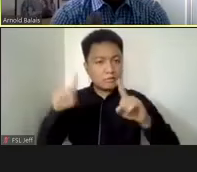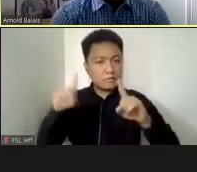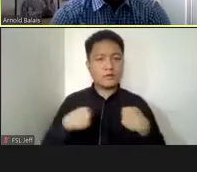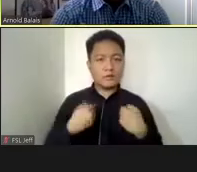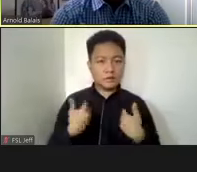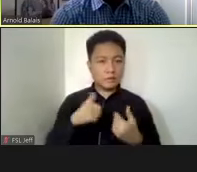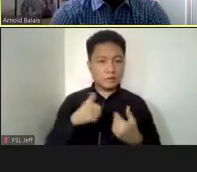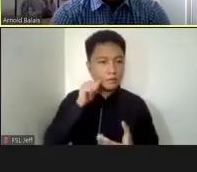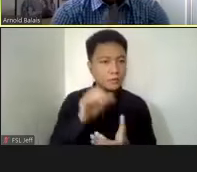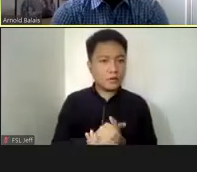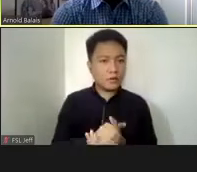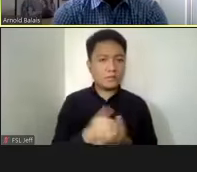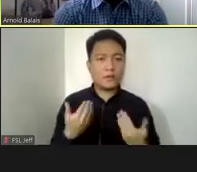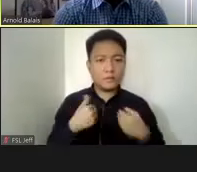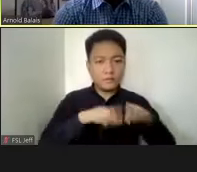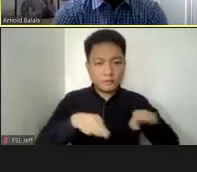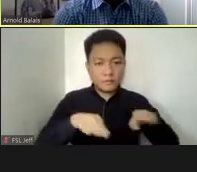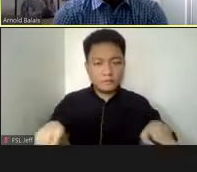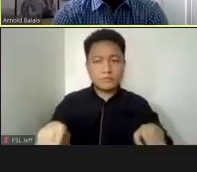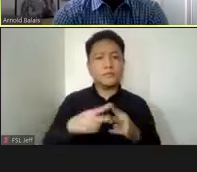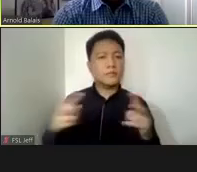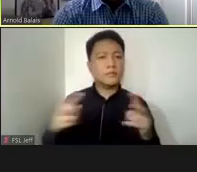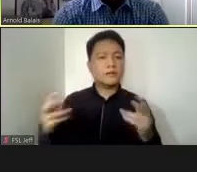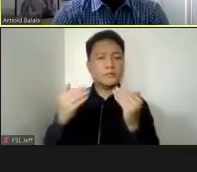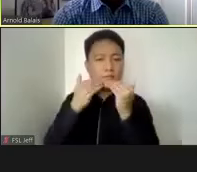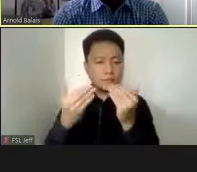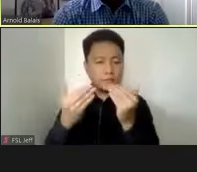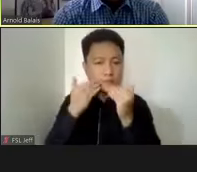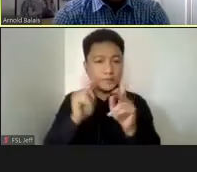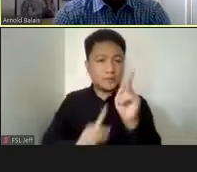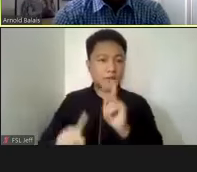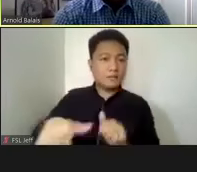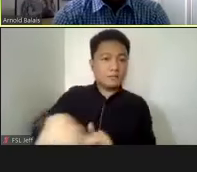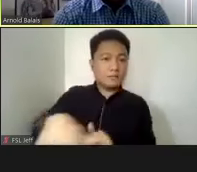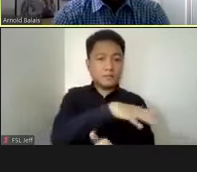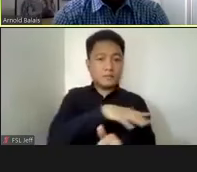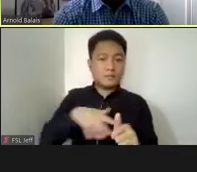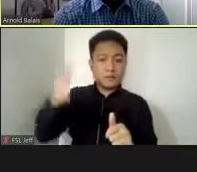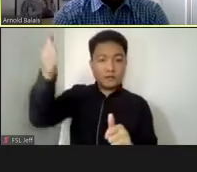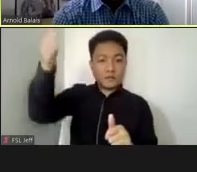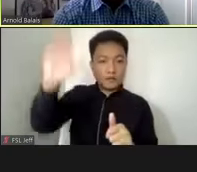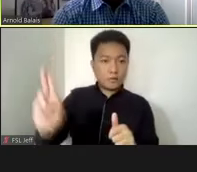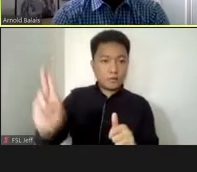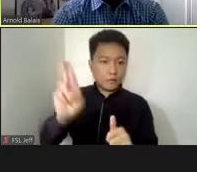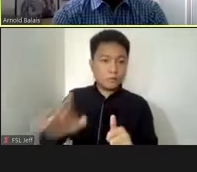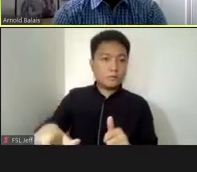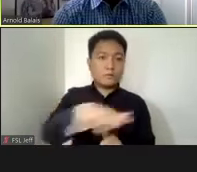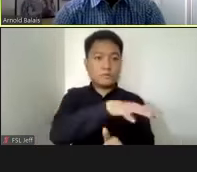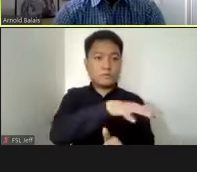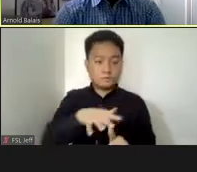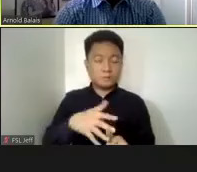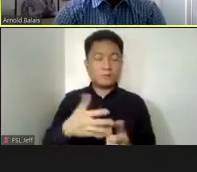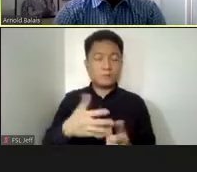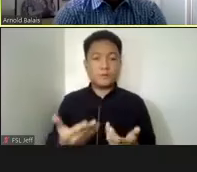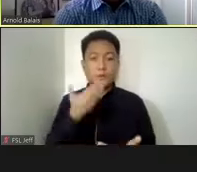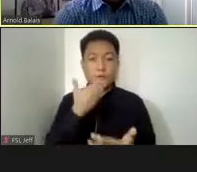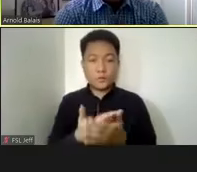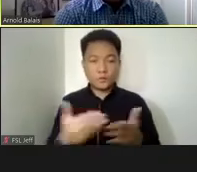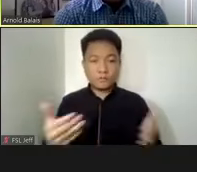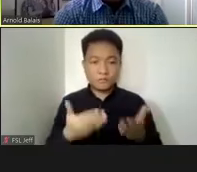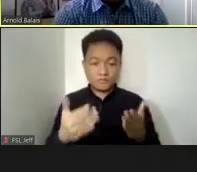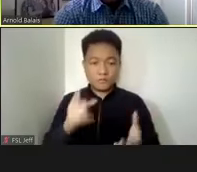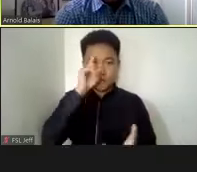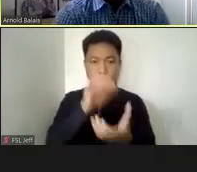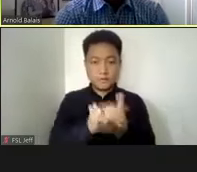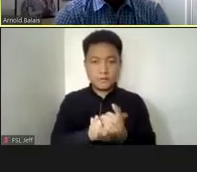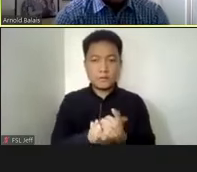na instrumento. Naniniwala ko na hindi mo kaya mag-isa. No, kailangan, tama yung sinabi ni Ma'am Mikey,